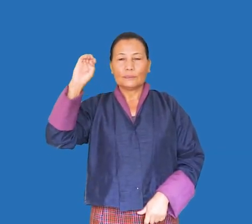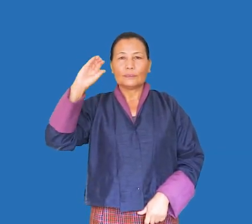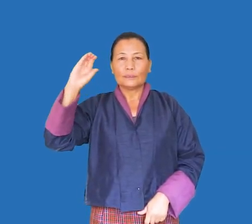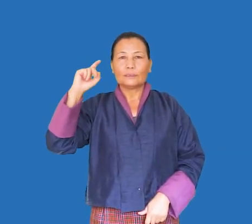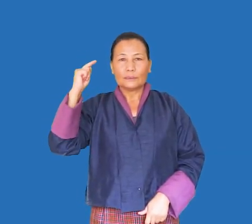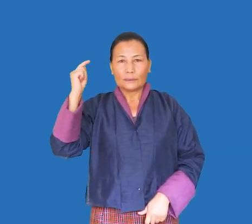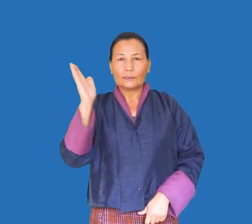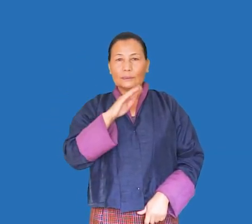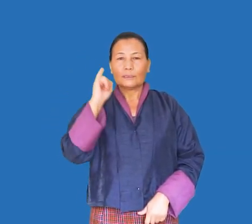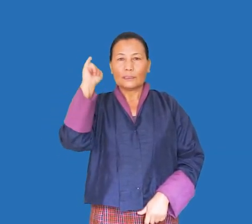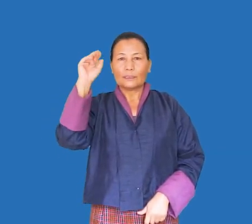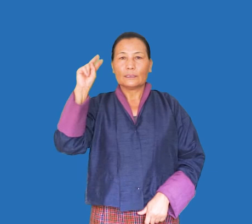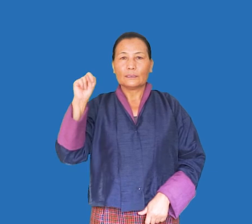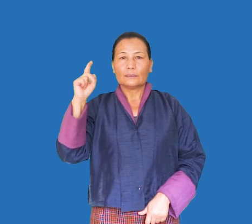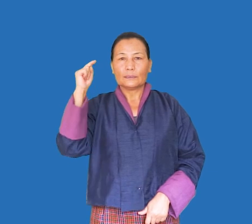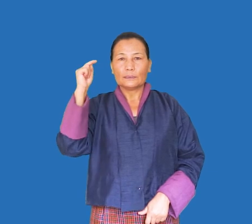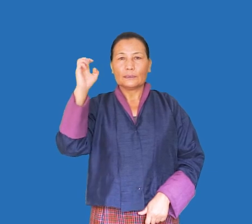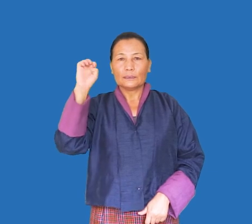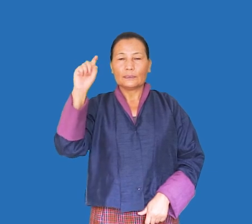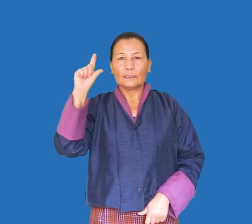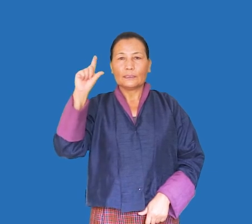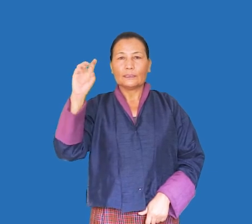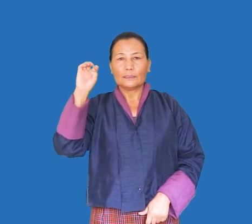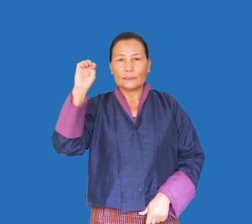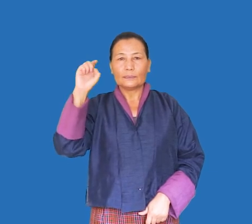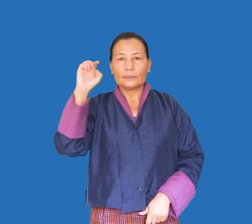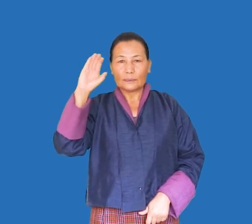Respect intellectual property.